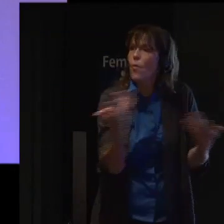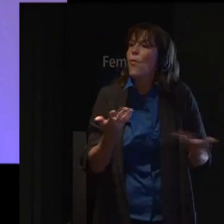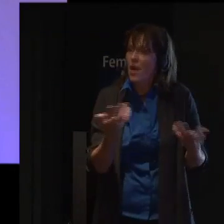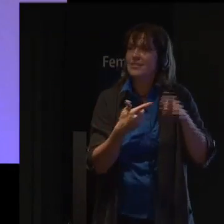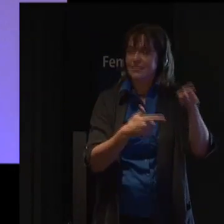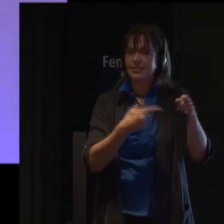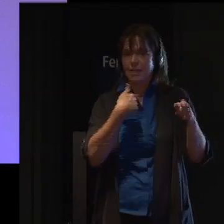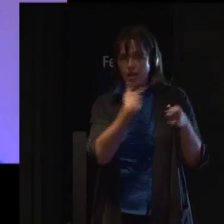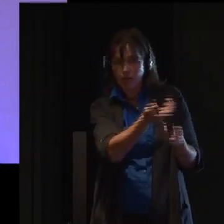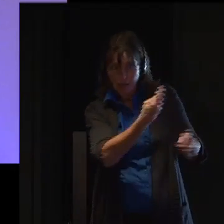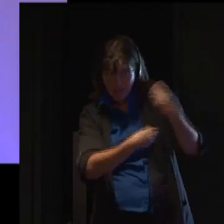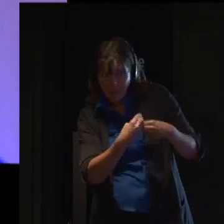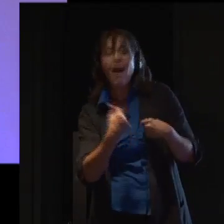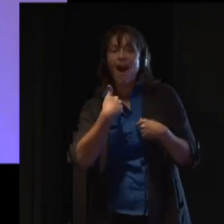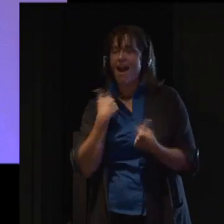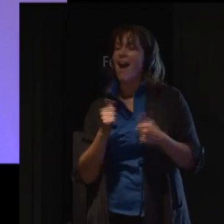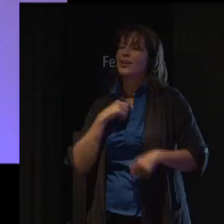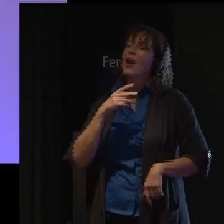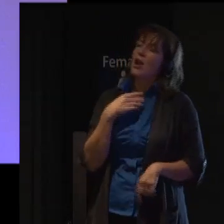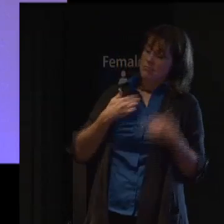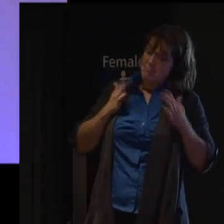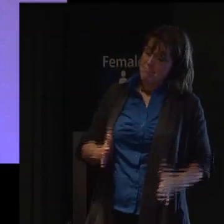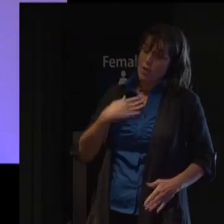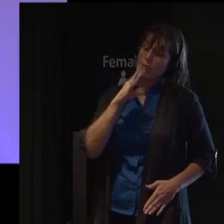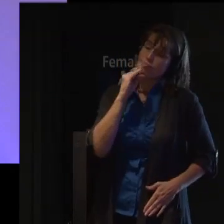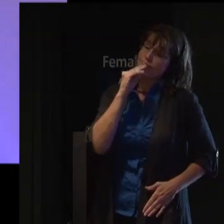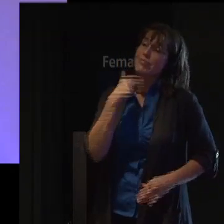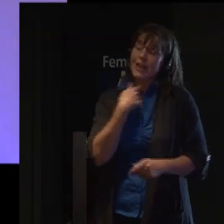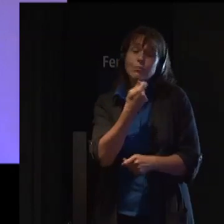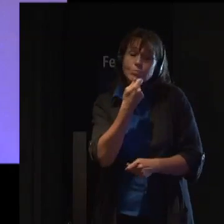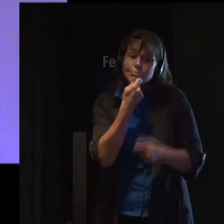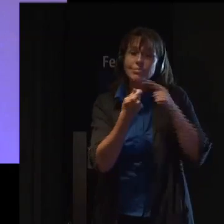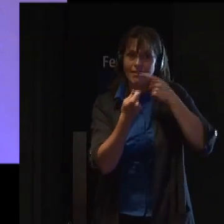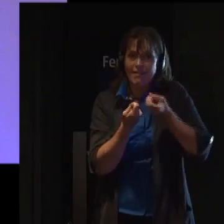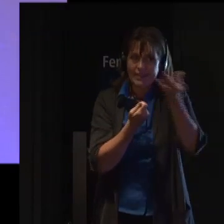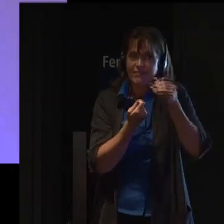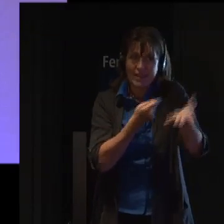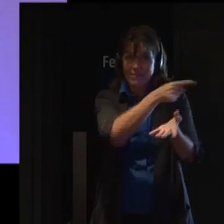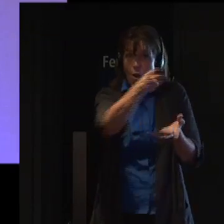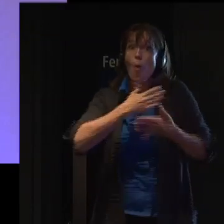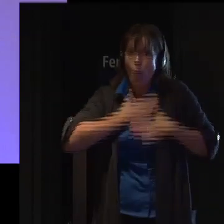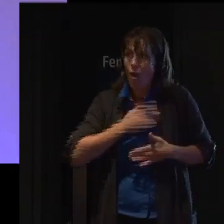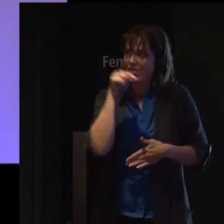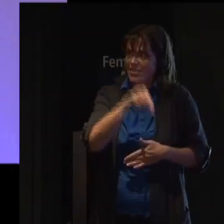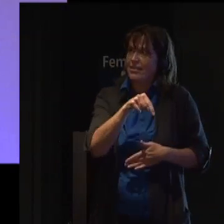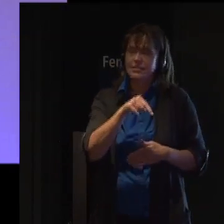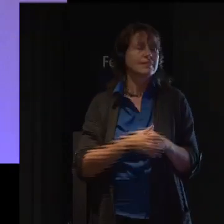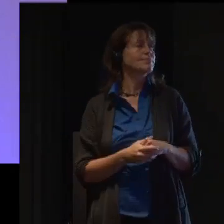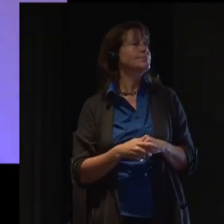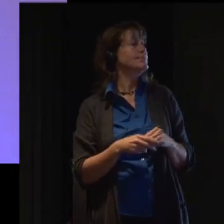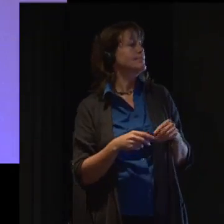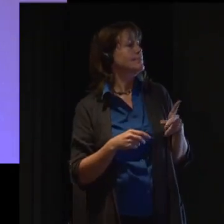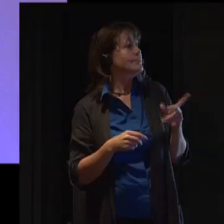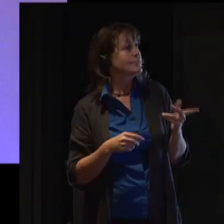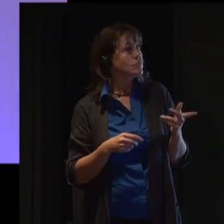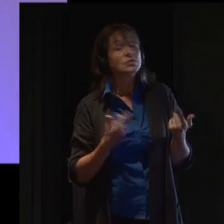important improvement to get in contact, to be in contact with all the people. And of course, we have to show emotions in the commentary,